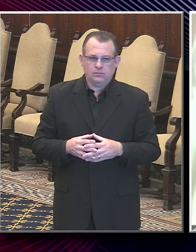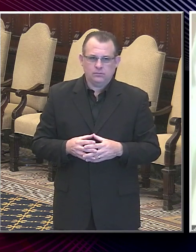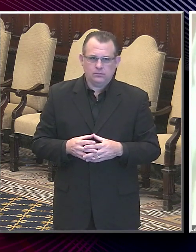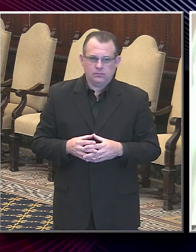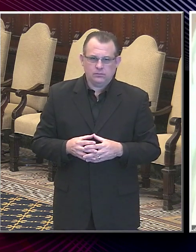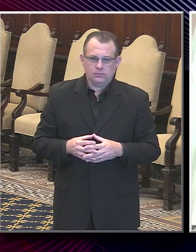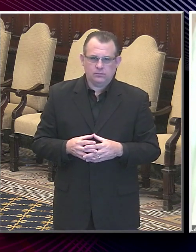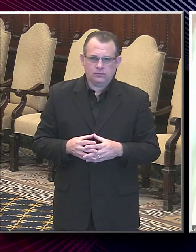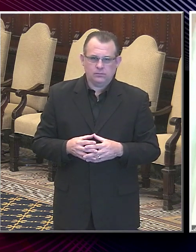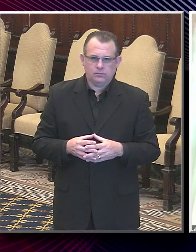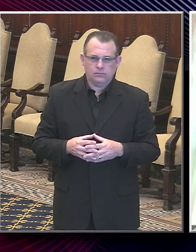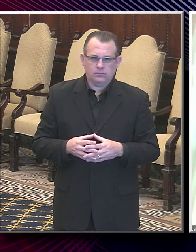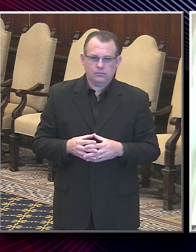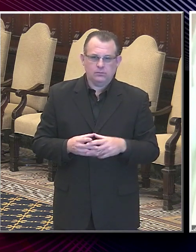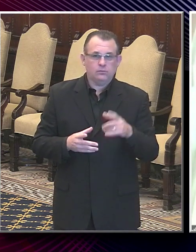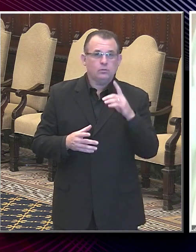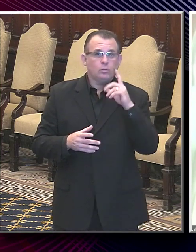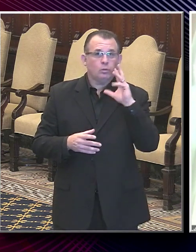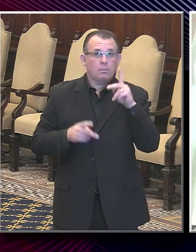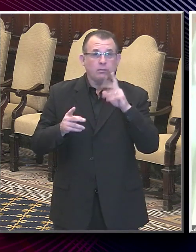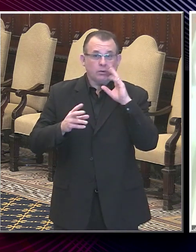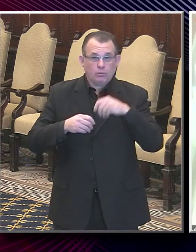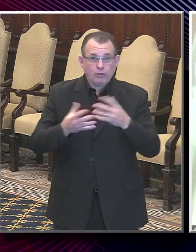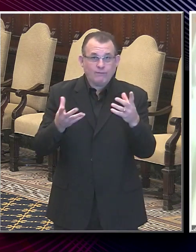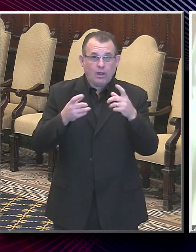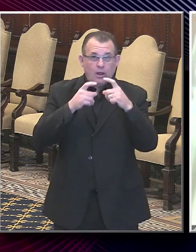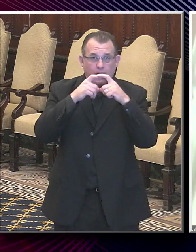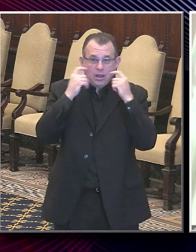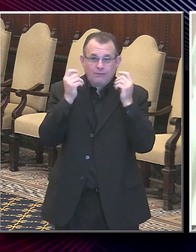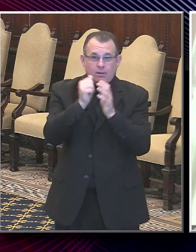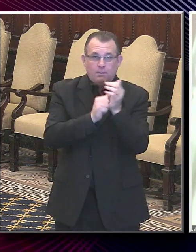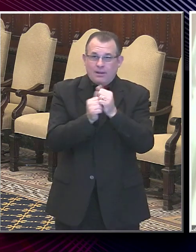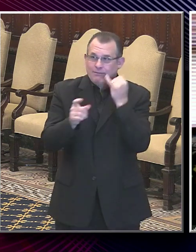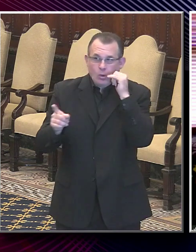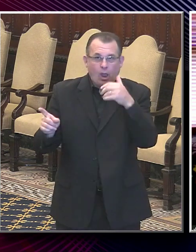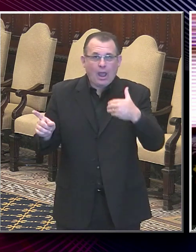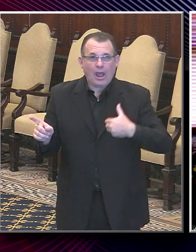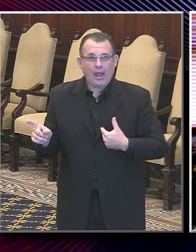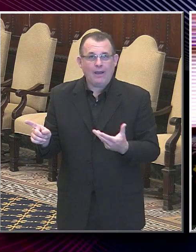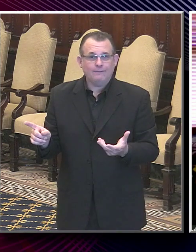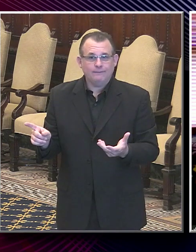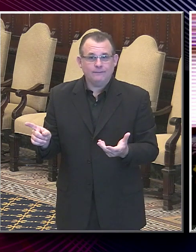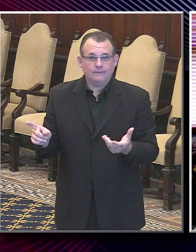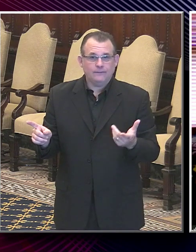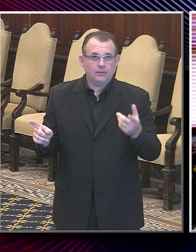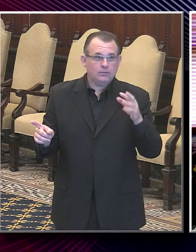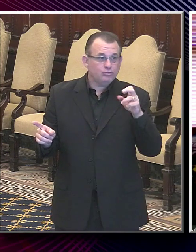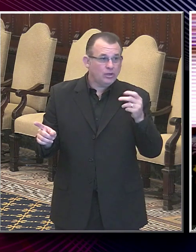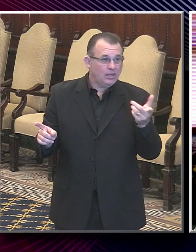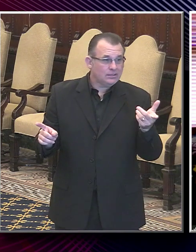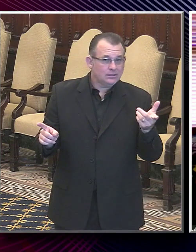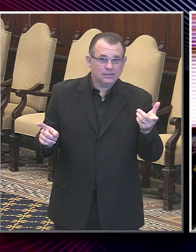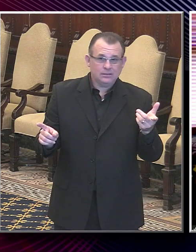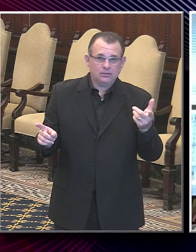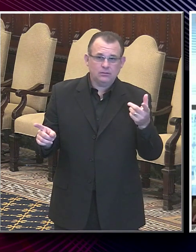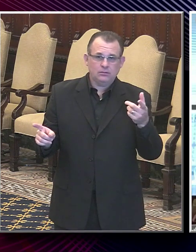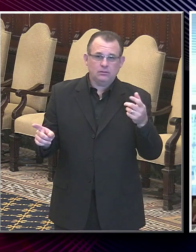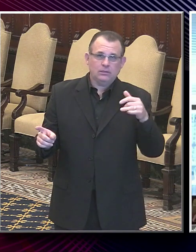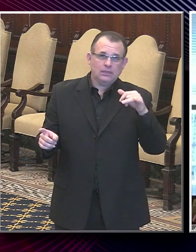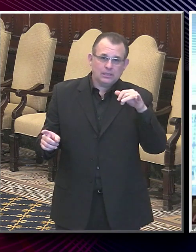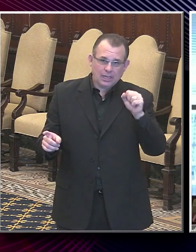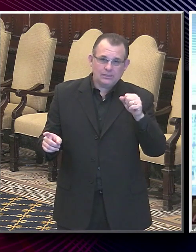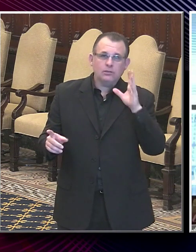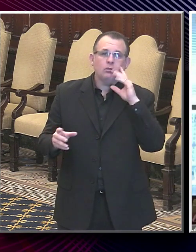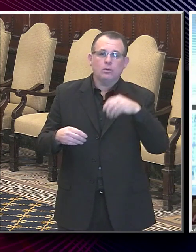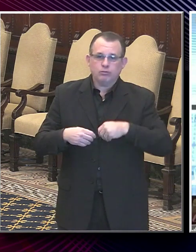PPE like gloves and masks if they don't have any? Brian, you have it? So yes, they will be provided